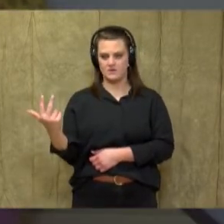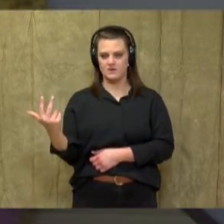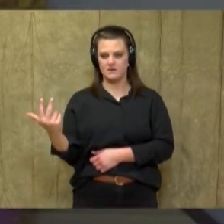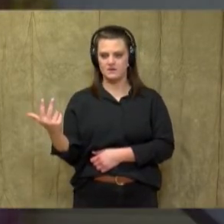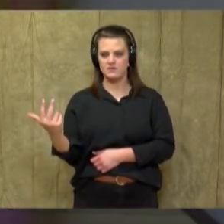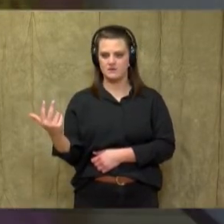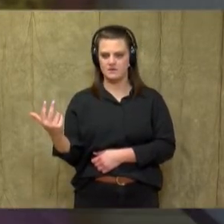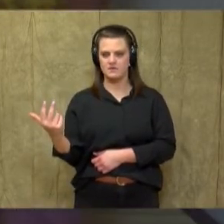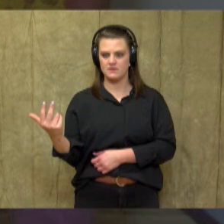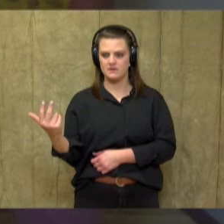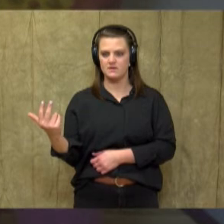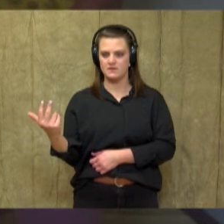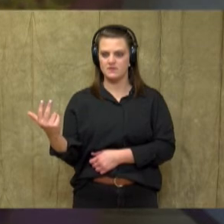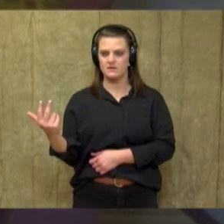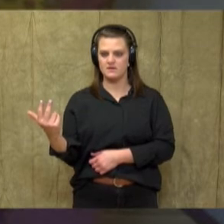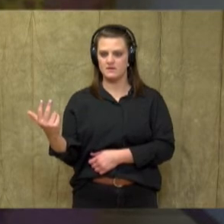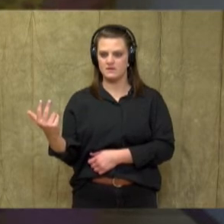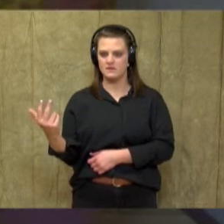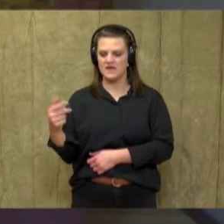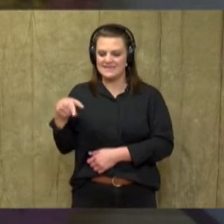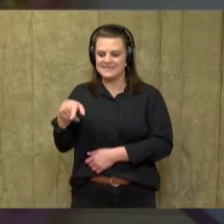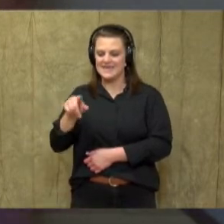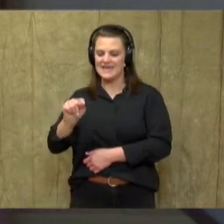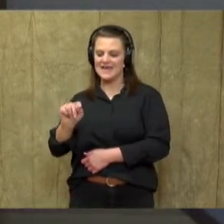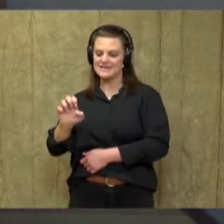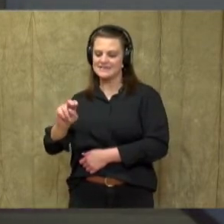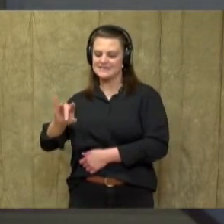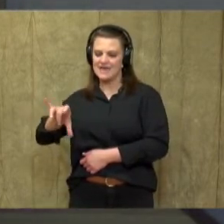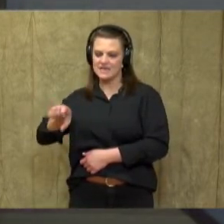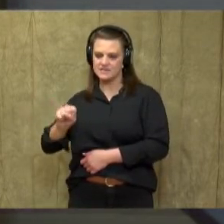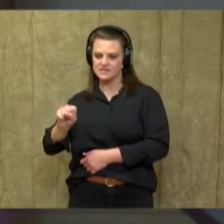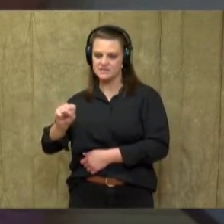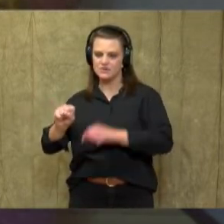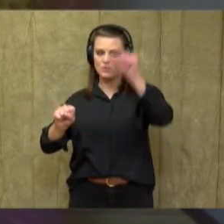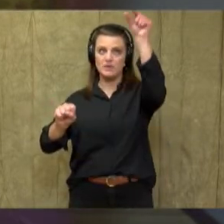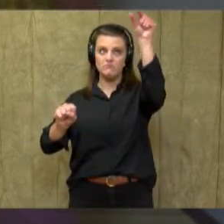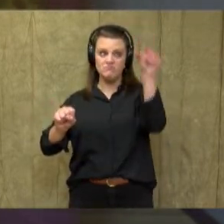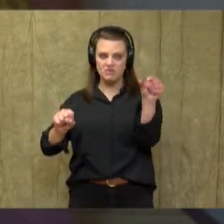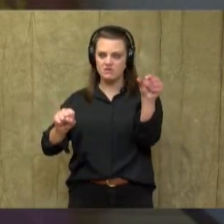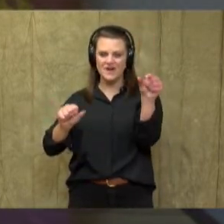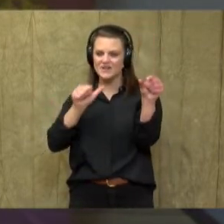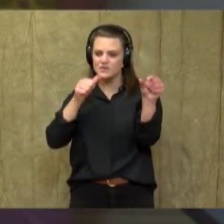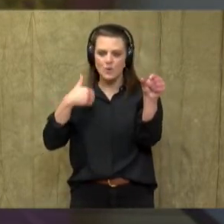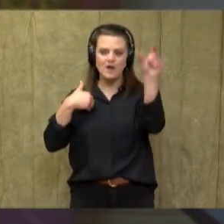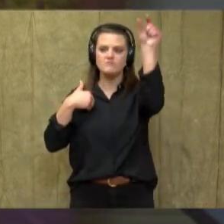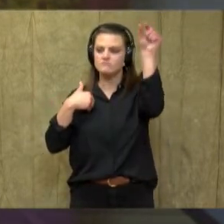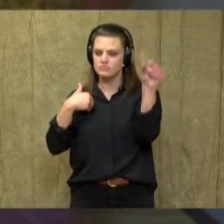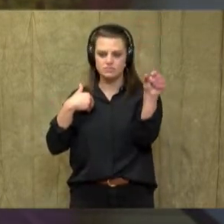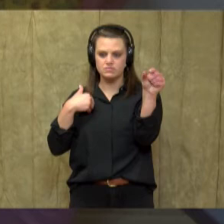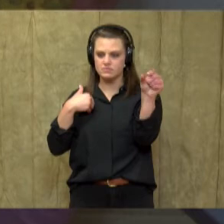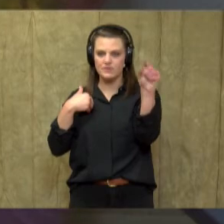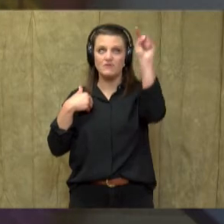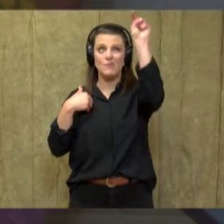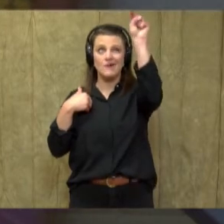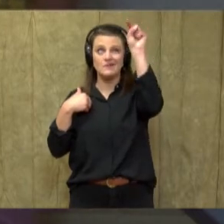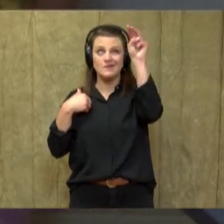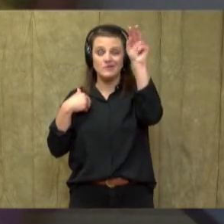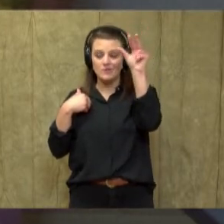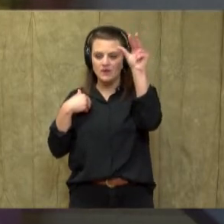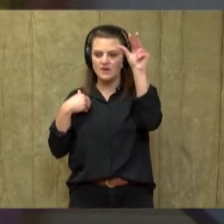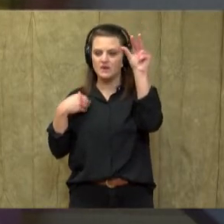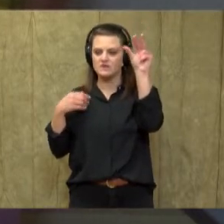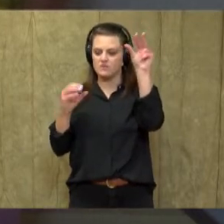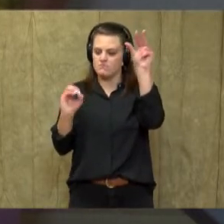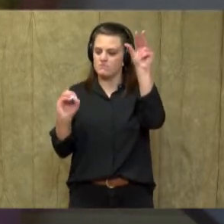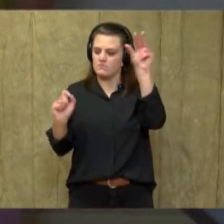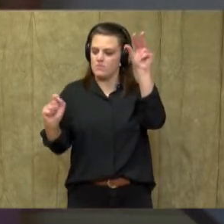3 in our hundredths place. So 3 hundredths would look like 0.03, but it would